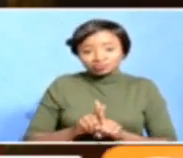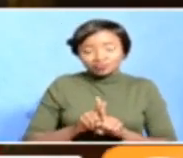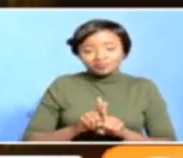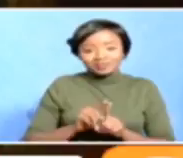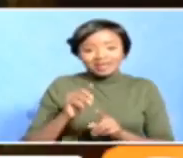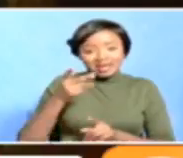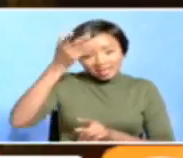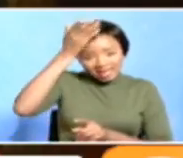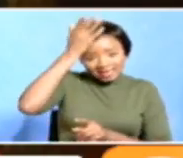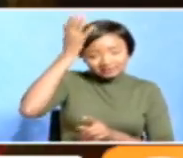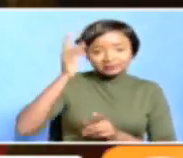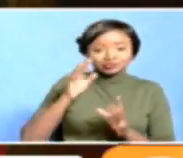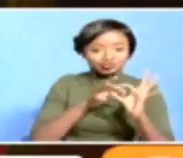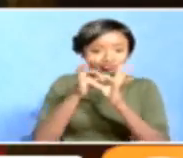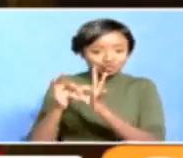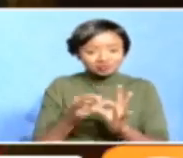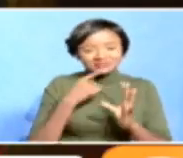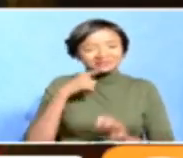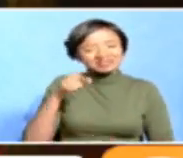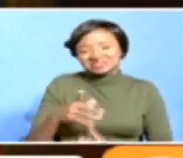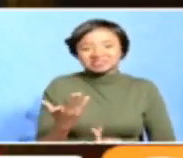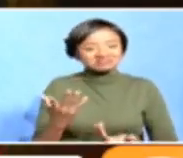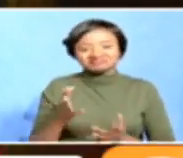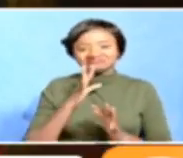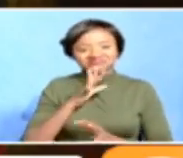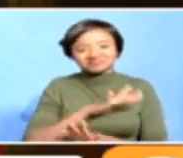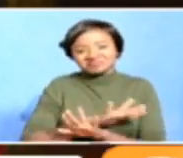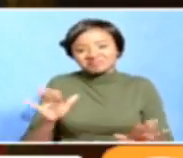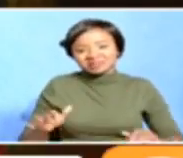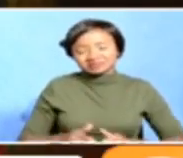Seth Panyako, this is just but a talk show.